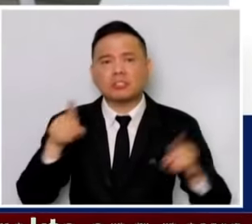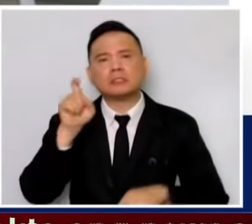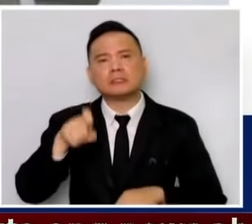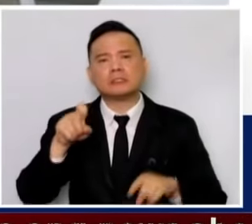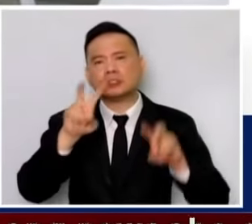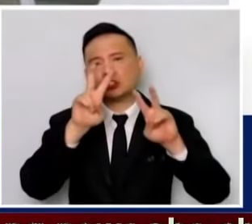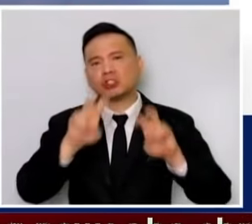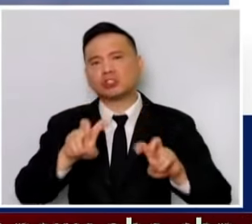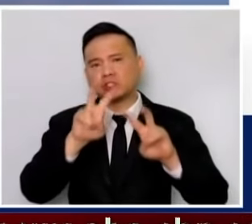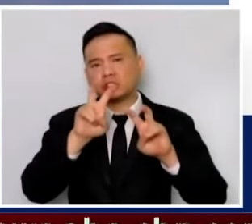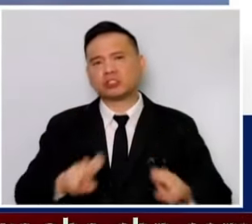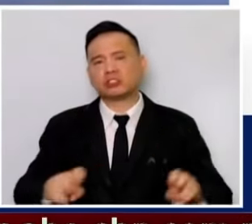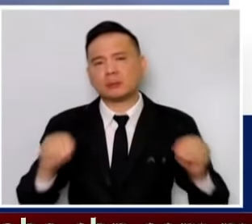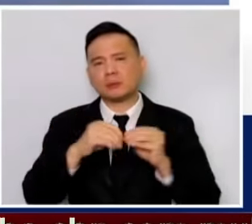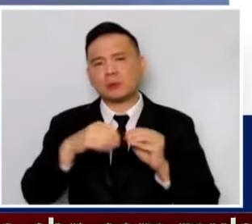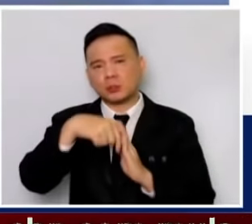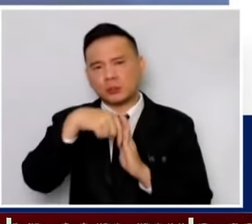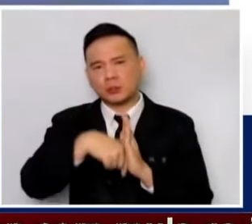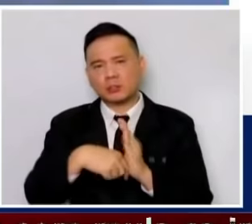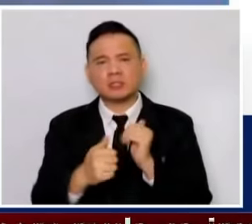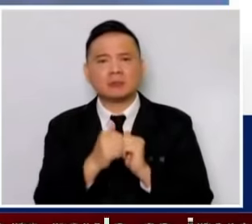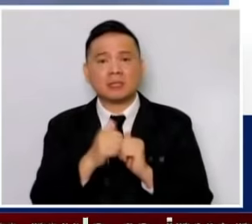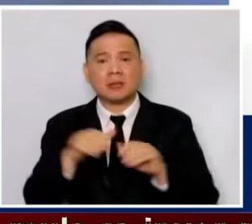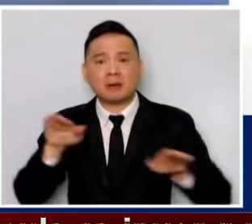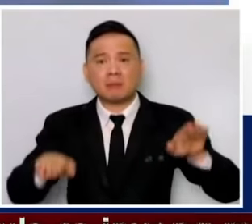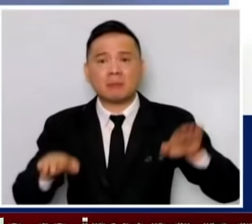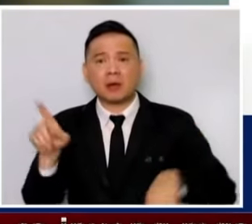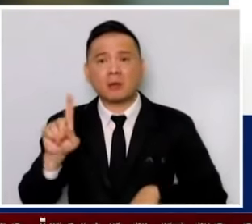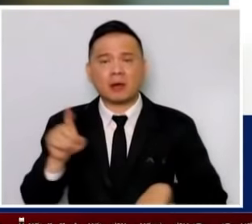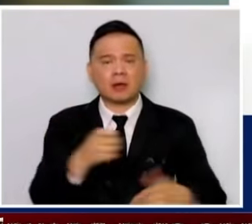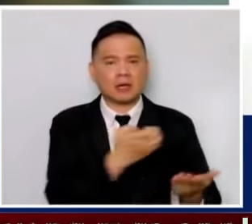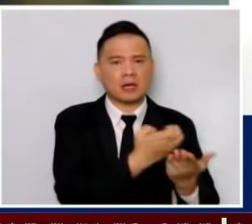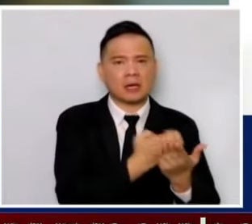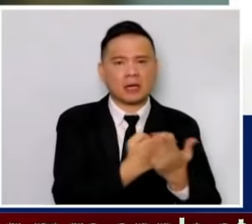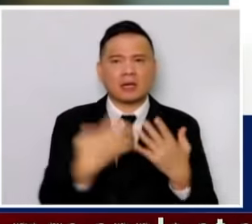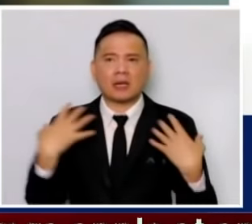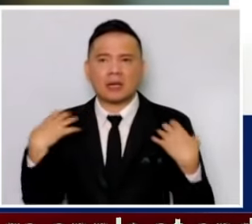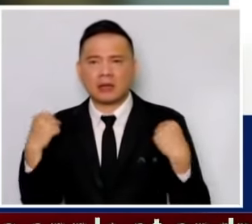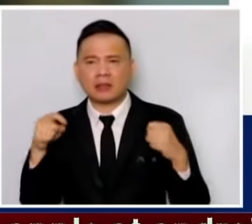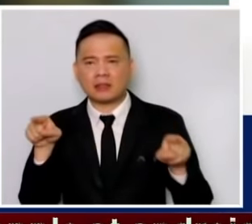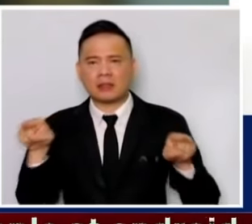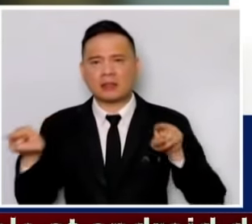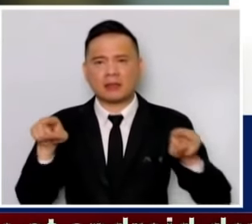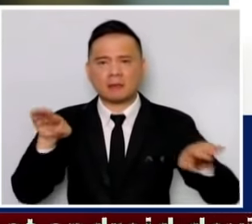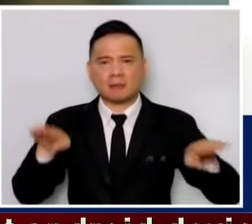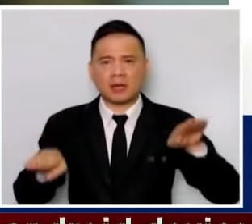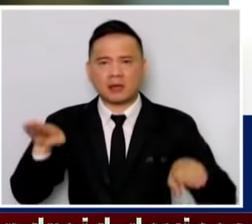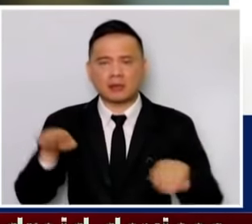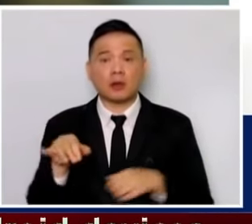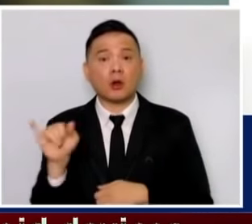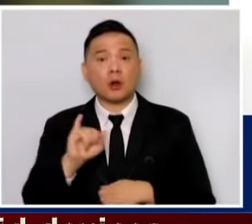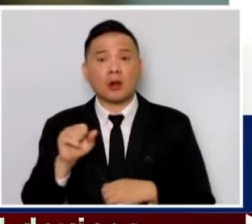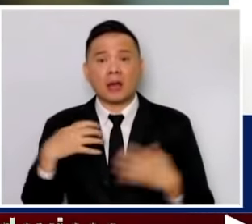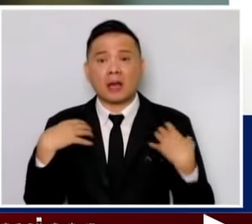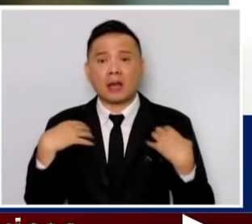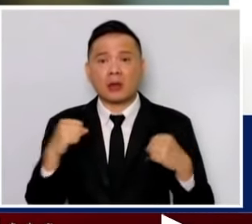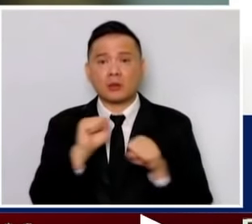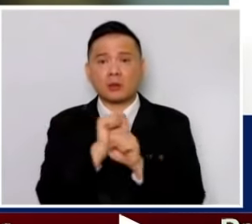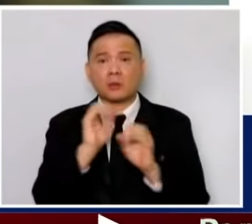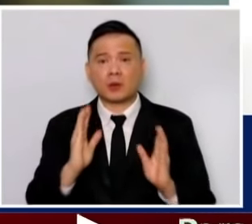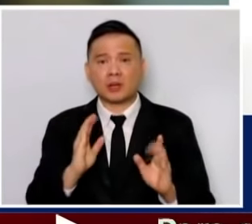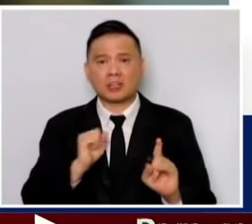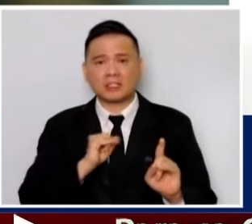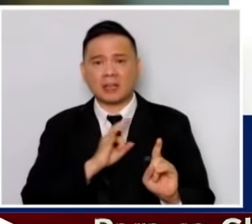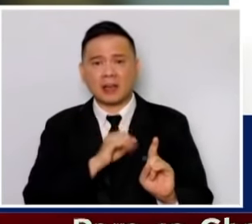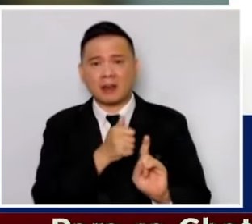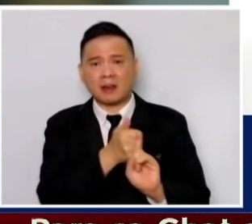we can balance economy and health. We need to look at also the number of healthcare workers being affected, and this should be part of